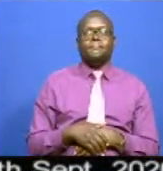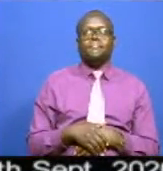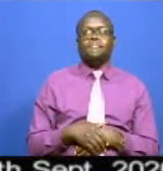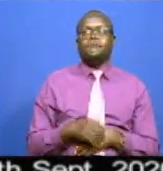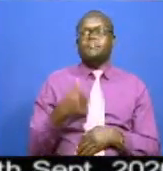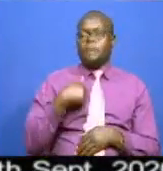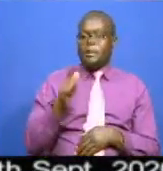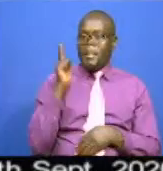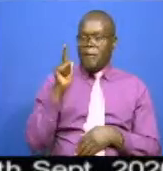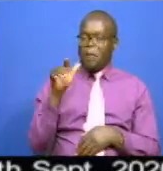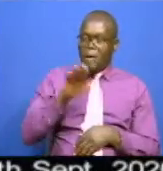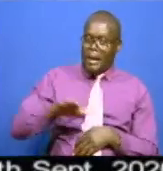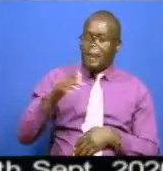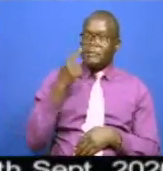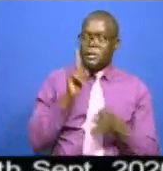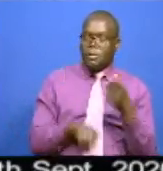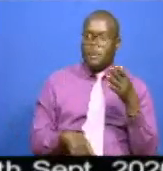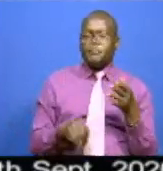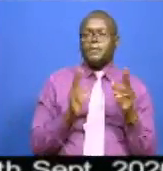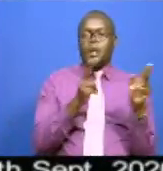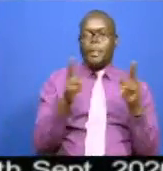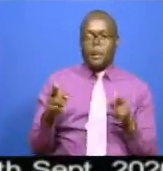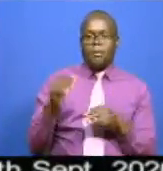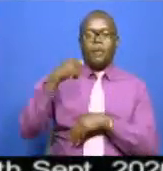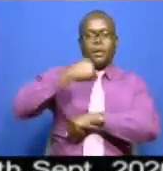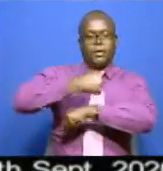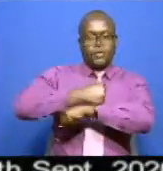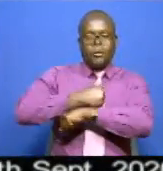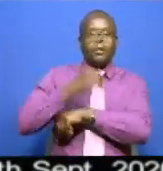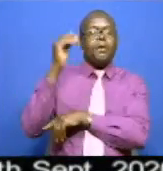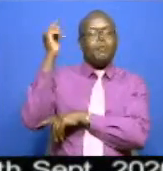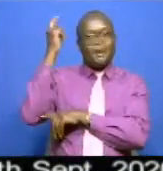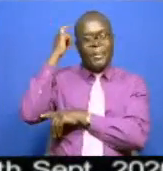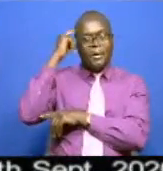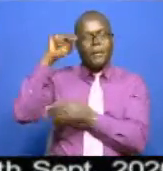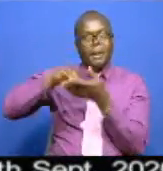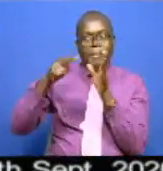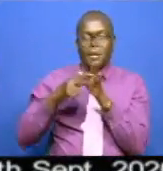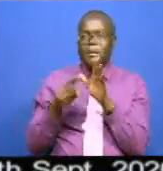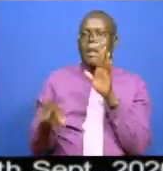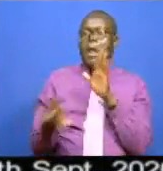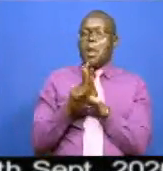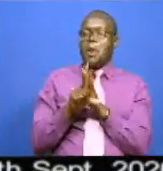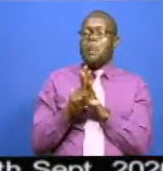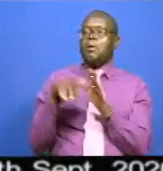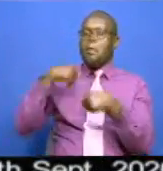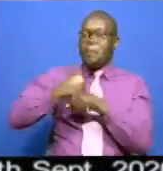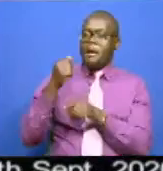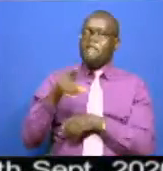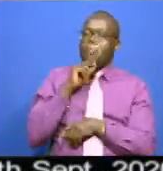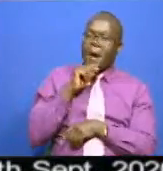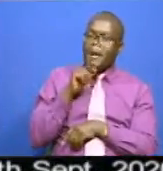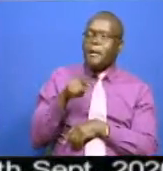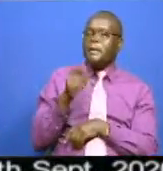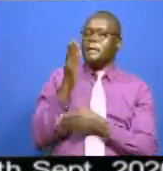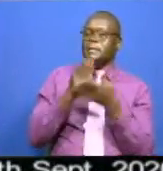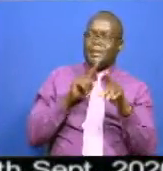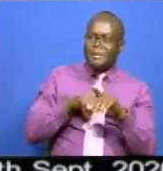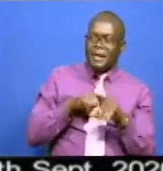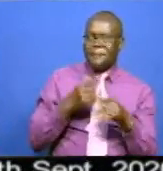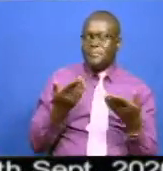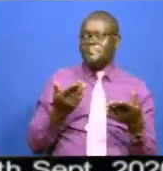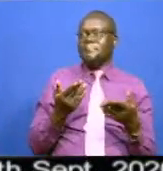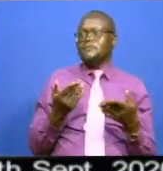legal persuasion, which is a natural school of thought, where I believe the law was made for man and not man for the law. And sometimes it actually